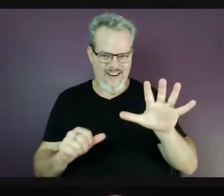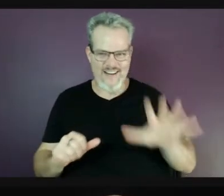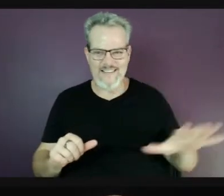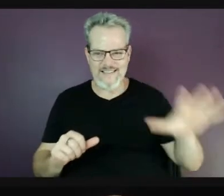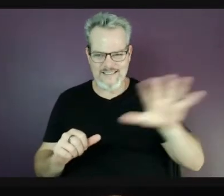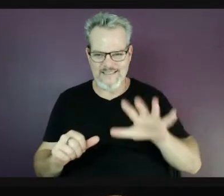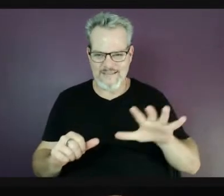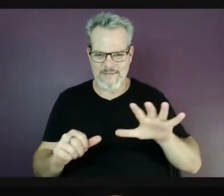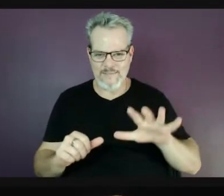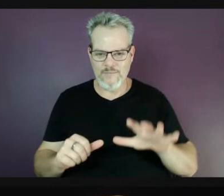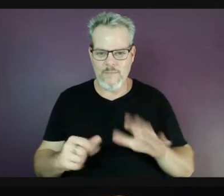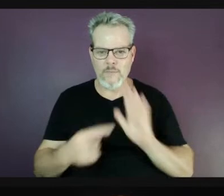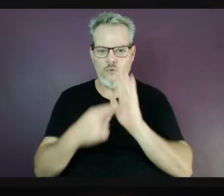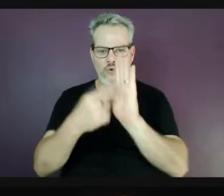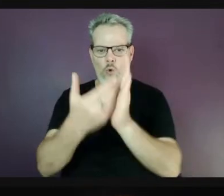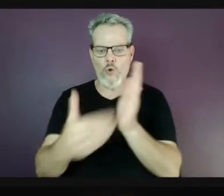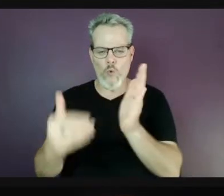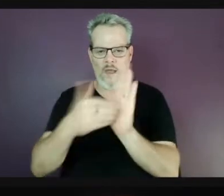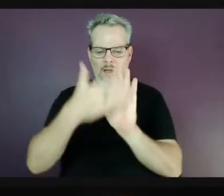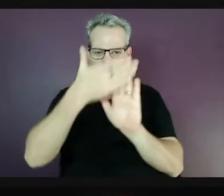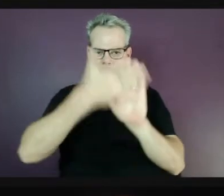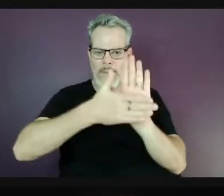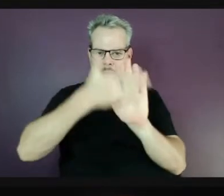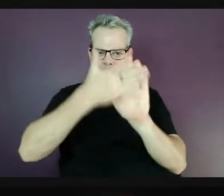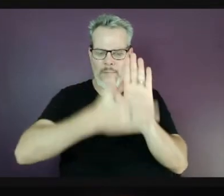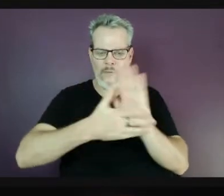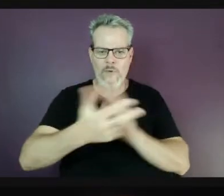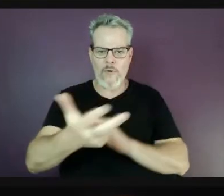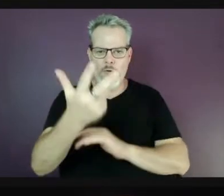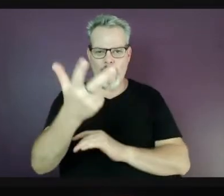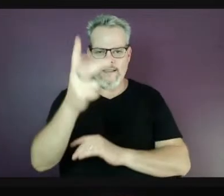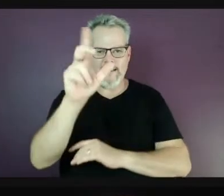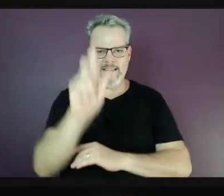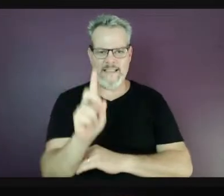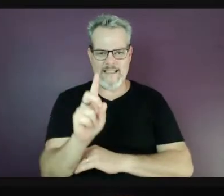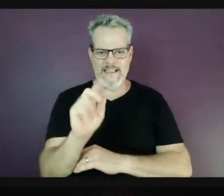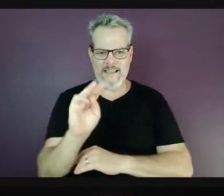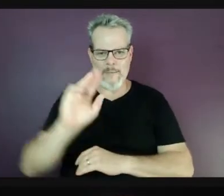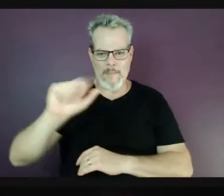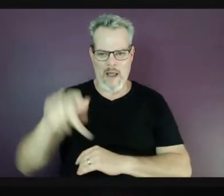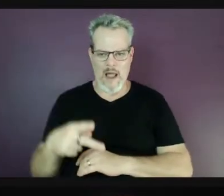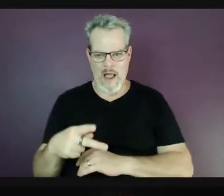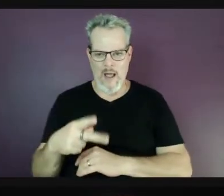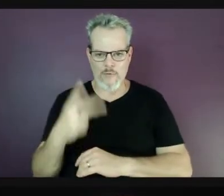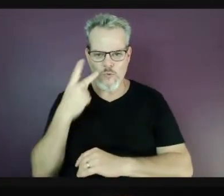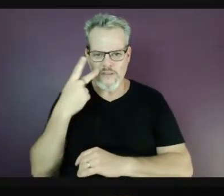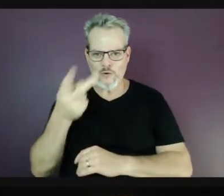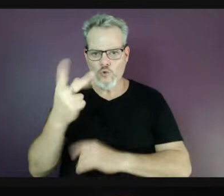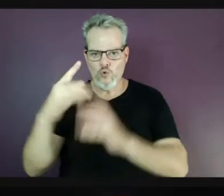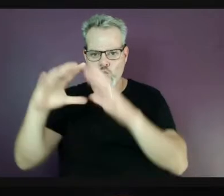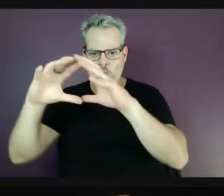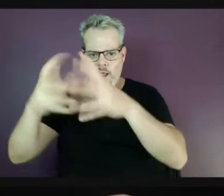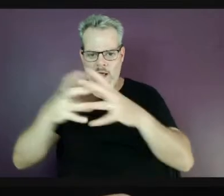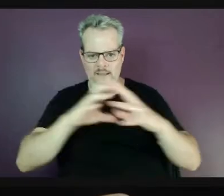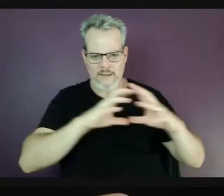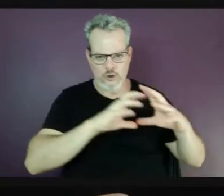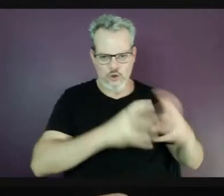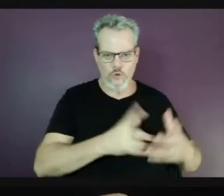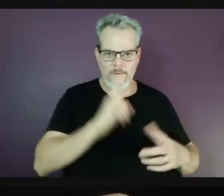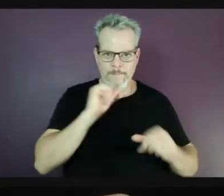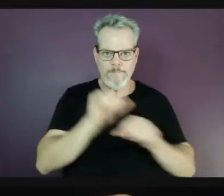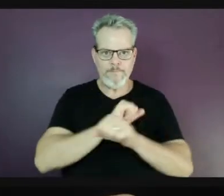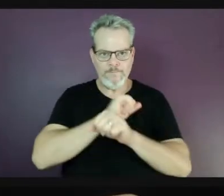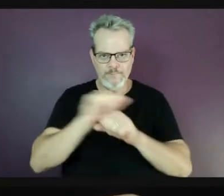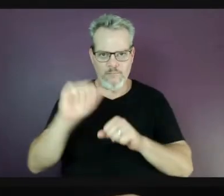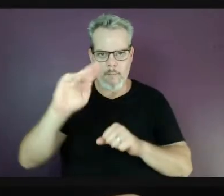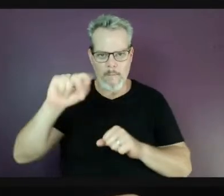flash it on the screen here, we've also put this on a 3D map. So there is those two clusters. The actual map on the surface looks a